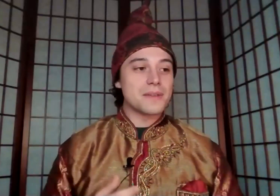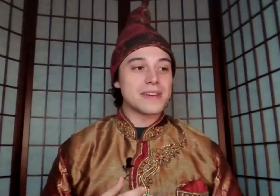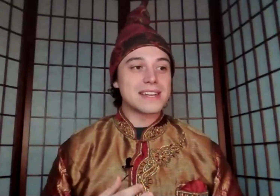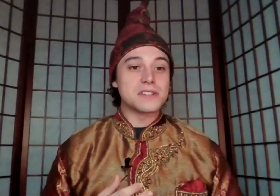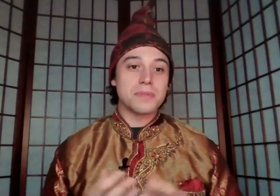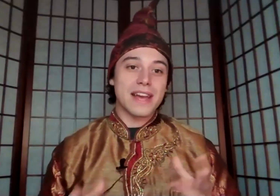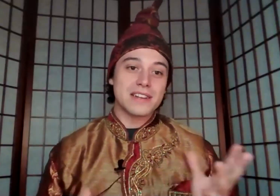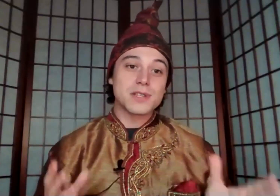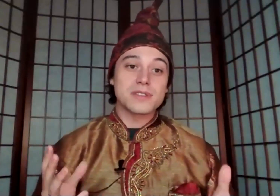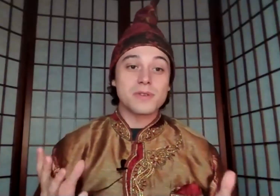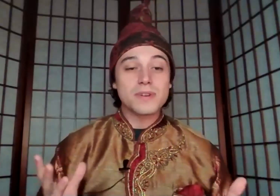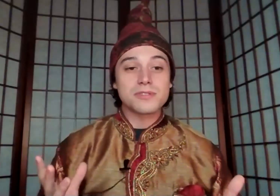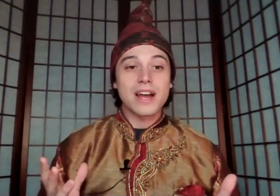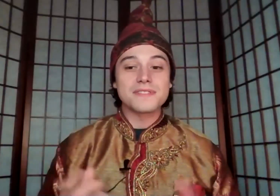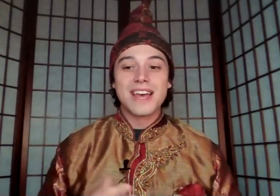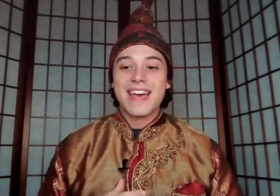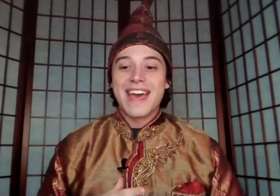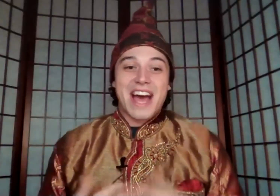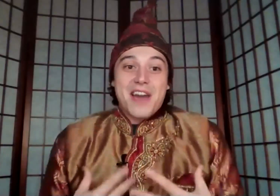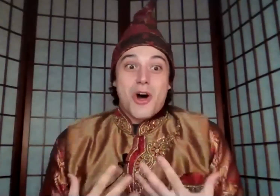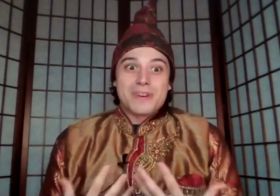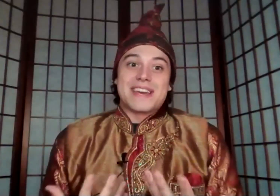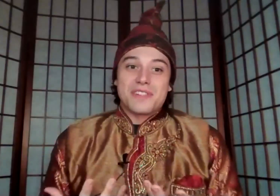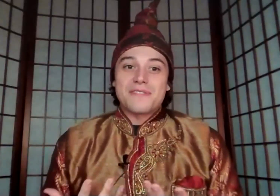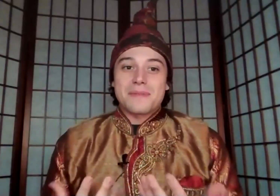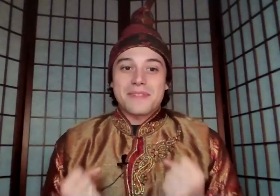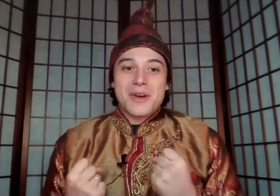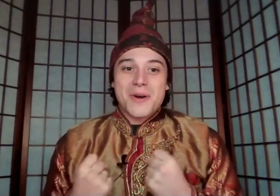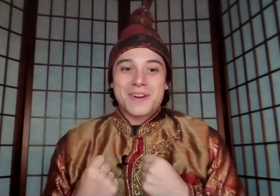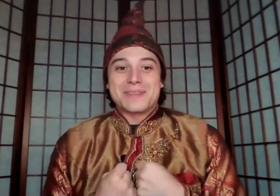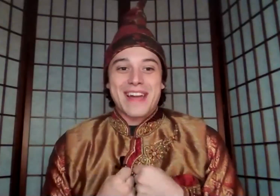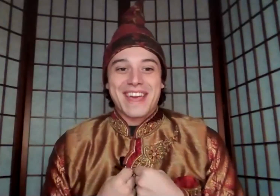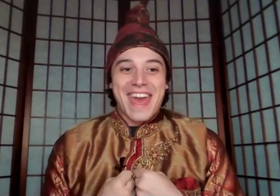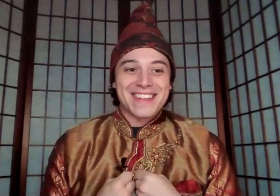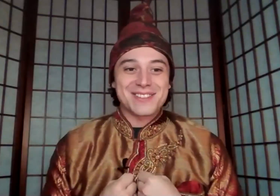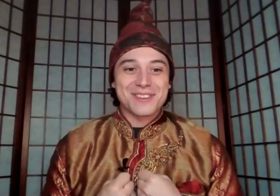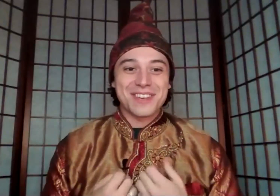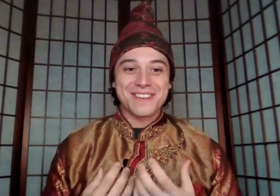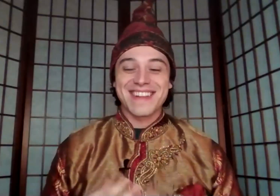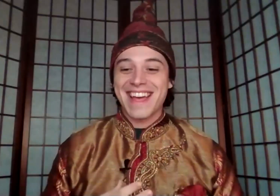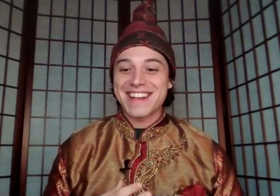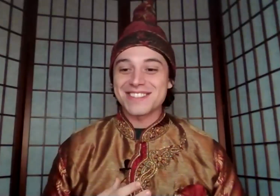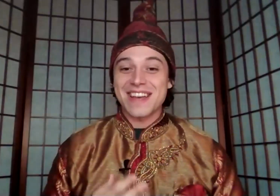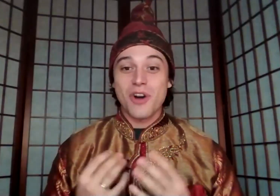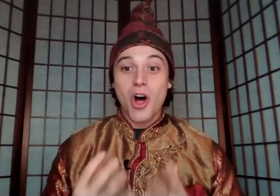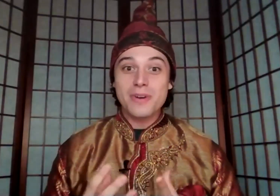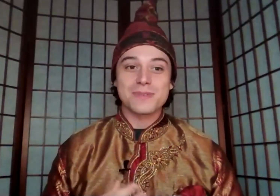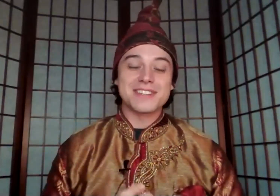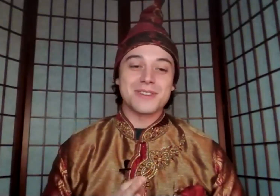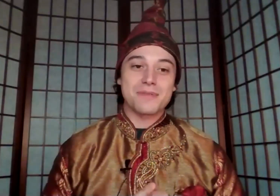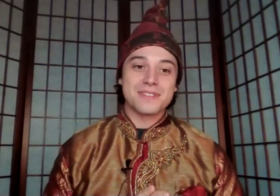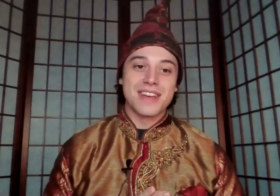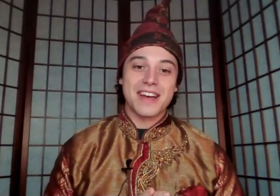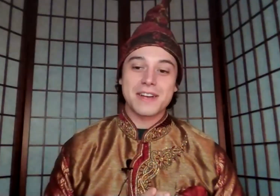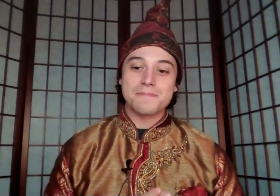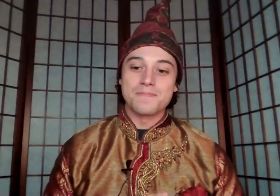hated upon because they're black and associated with witchcraft. And I always have loved them. I'm like, oh, it's a black cat. It's so cute. And I just have always wanted